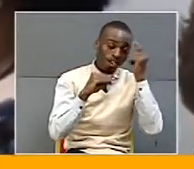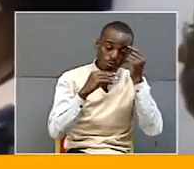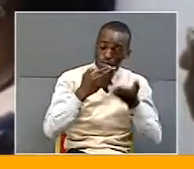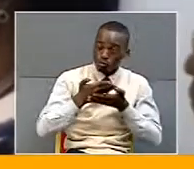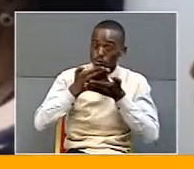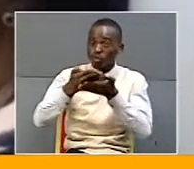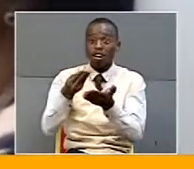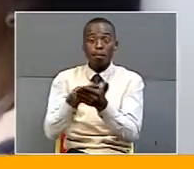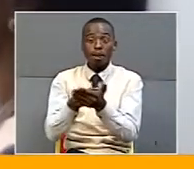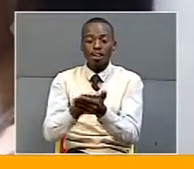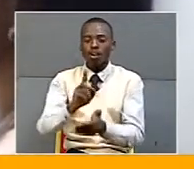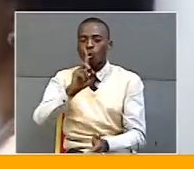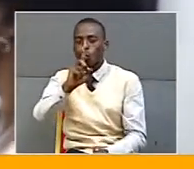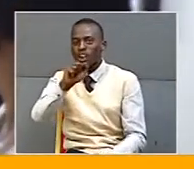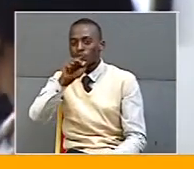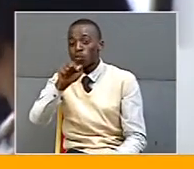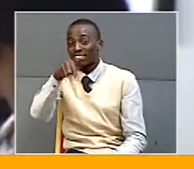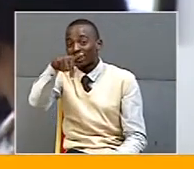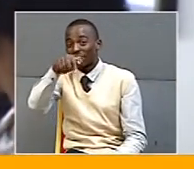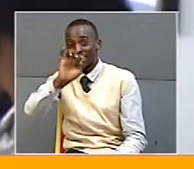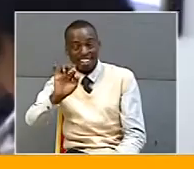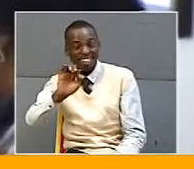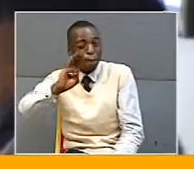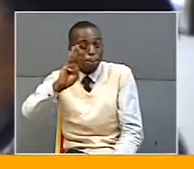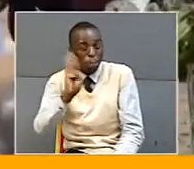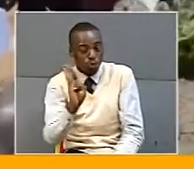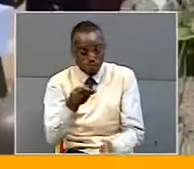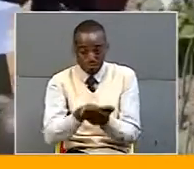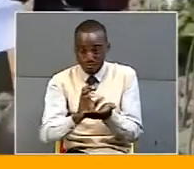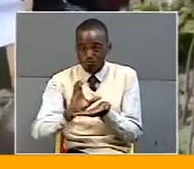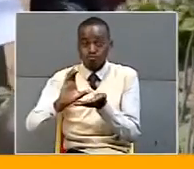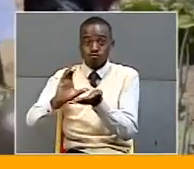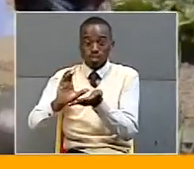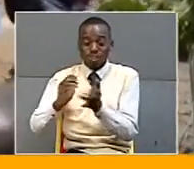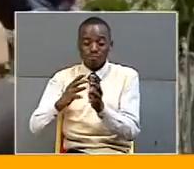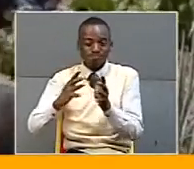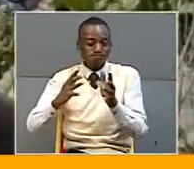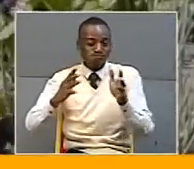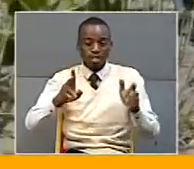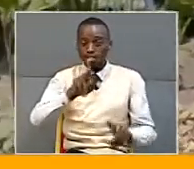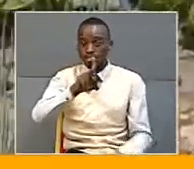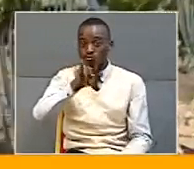provide a grant of 1.78 billion Ugandan shillings for expansion of Chanja